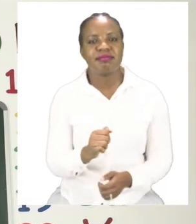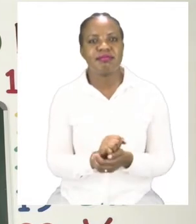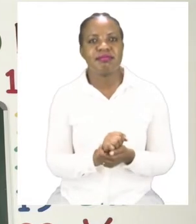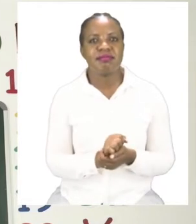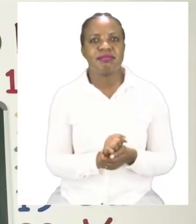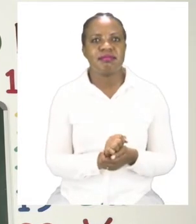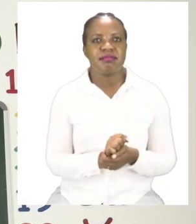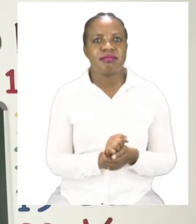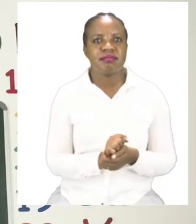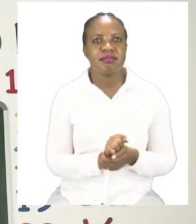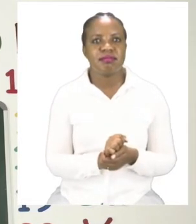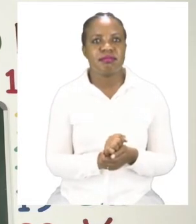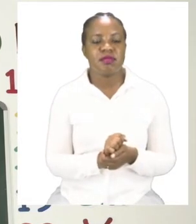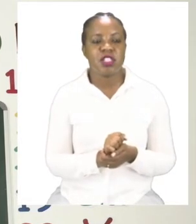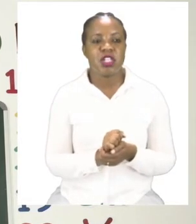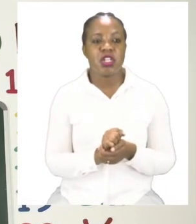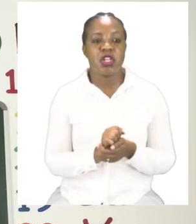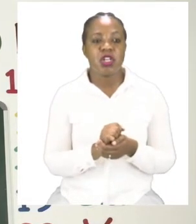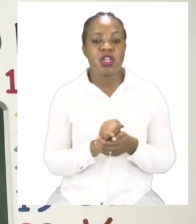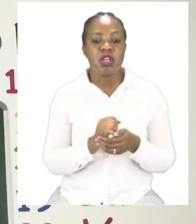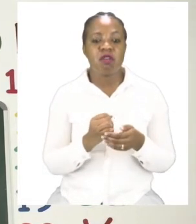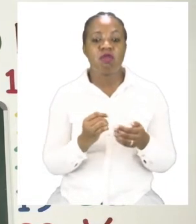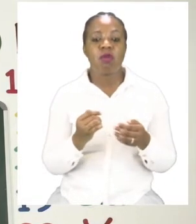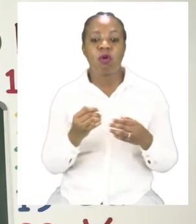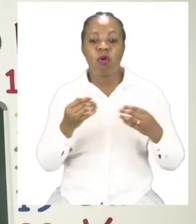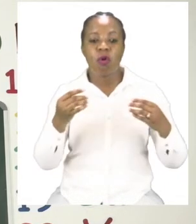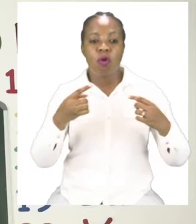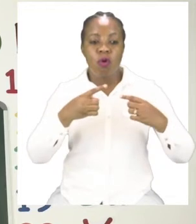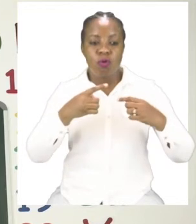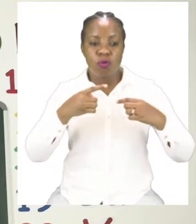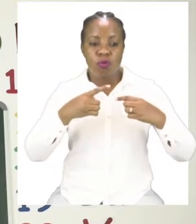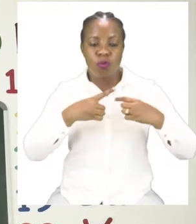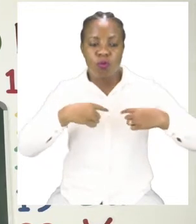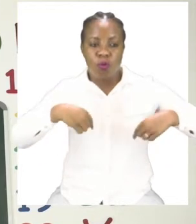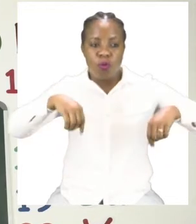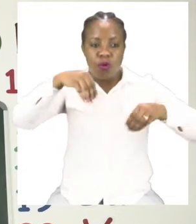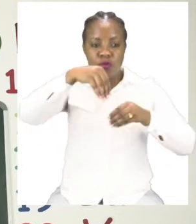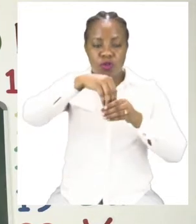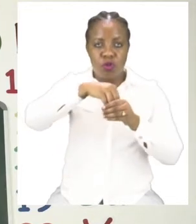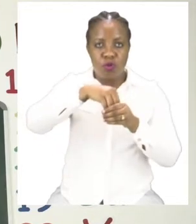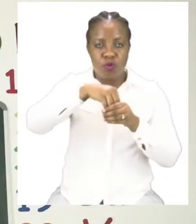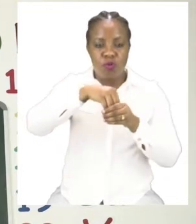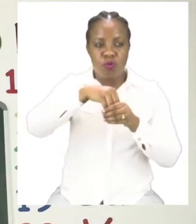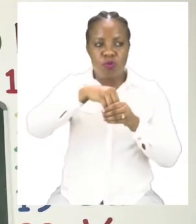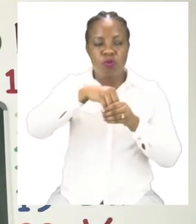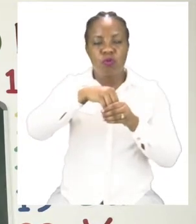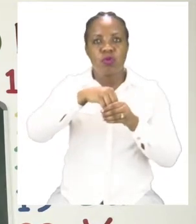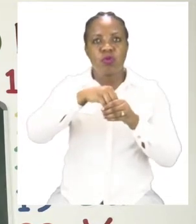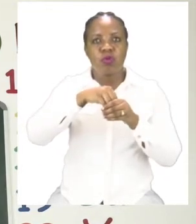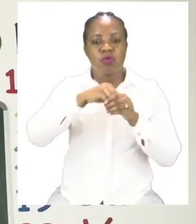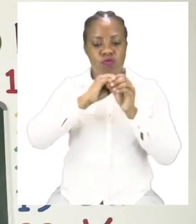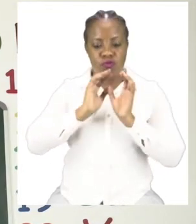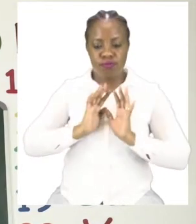And if we are part of that group, for the people that are standing there and we are included, we say